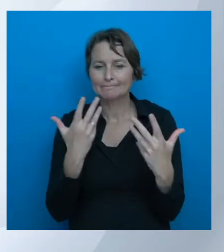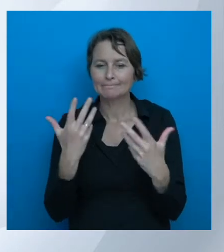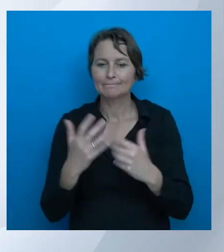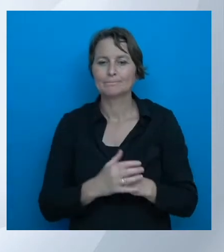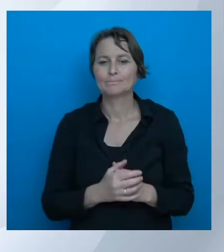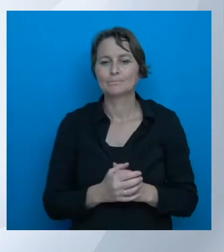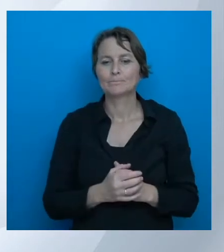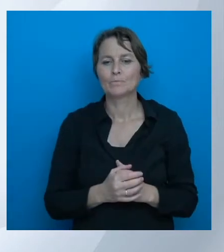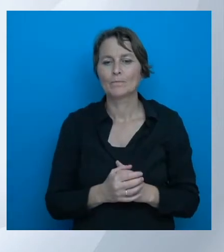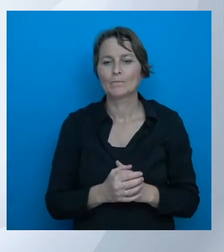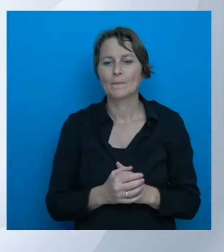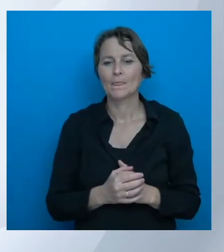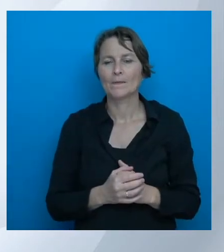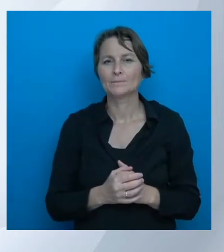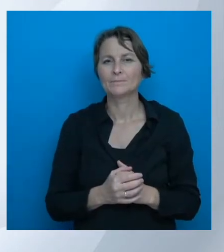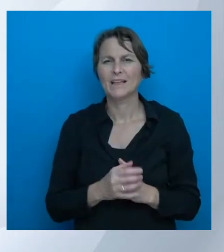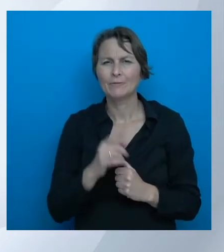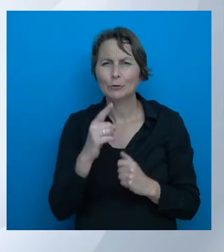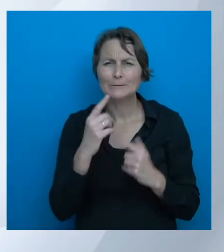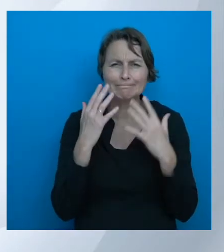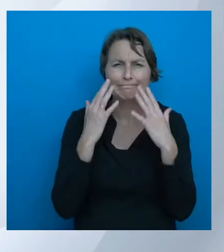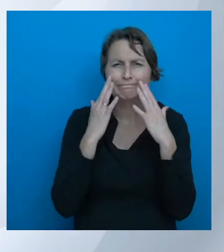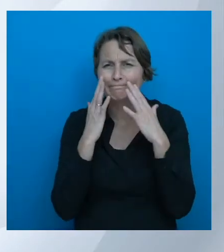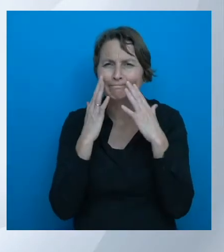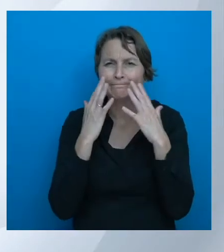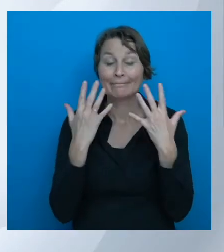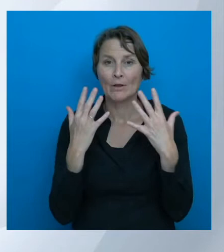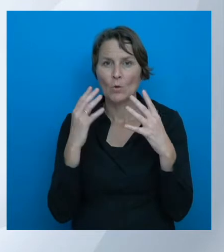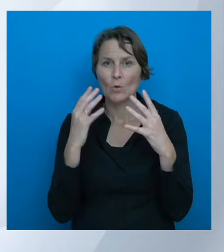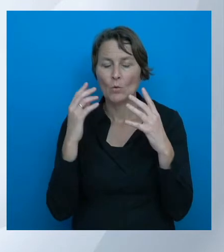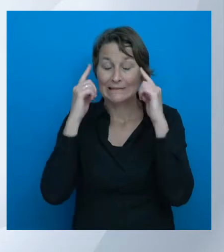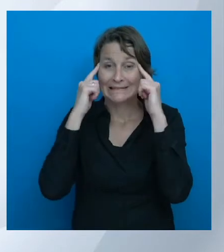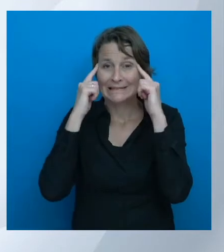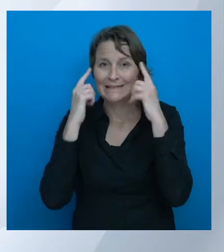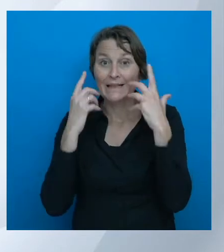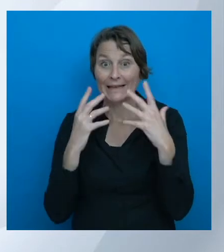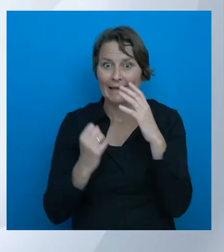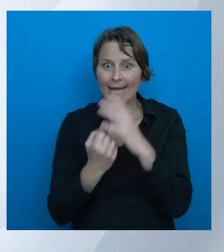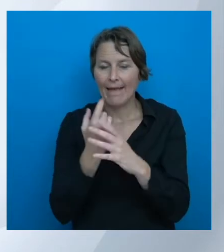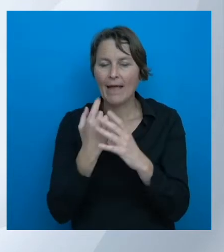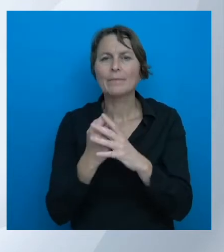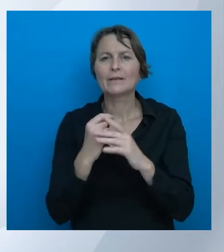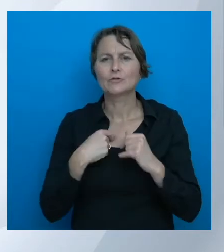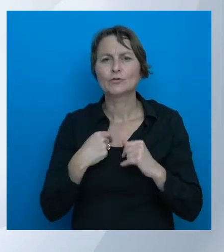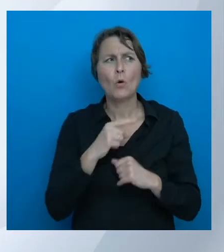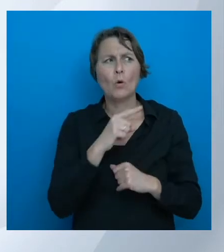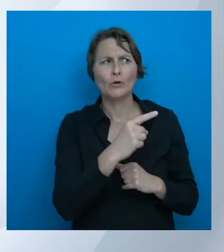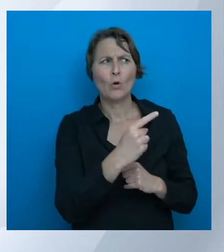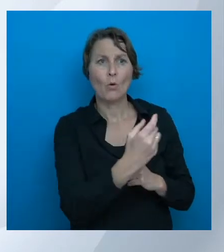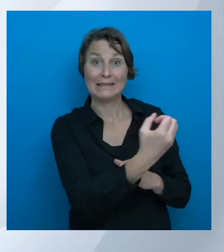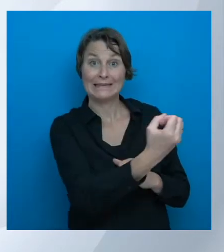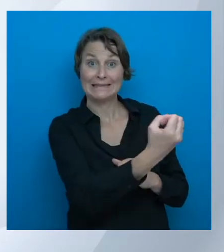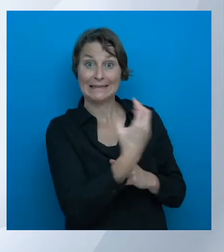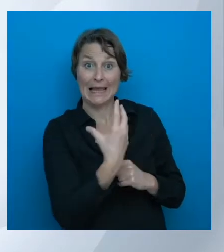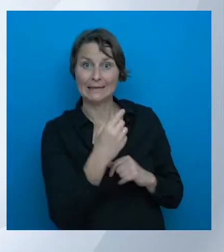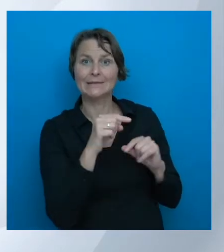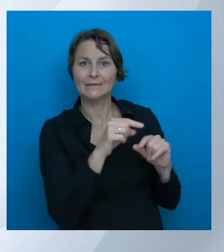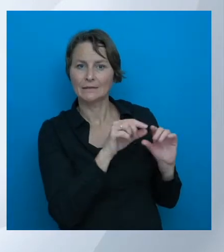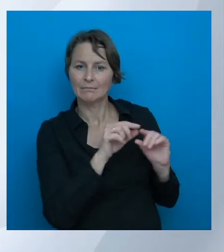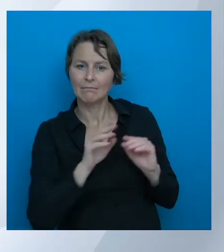or that kind of things, you can configure what is being sent over that webhook to the service.